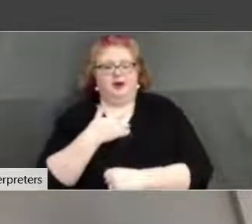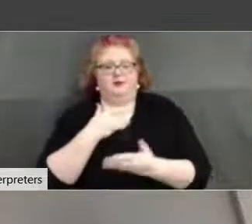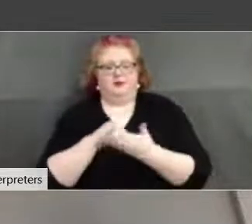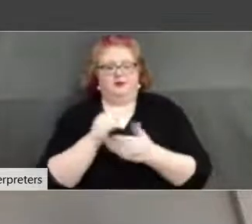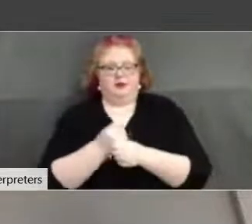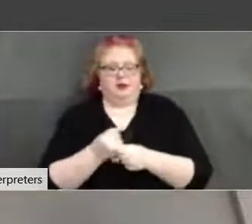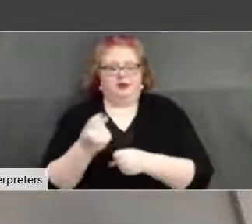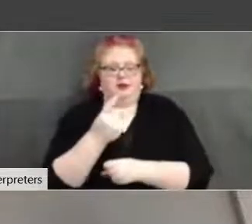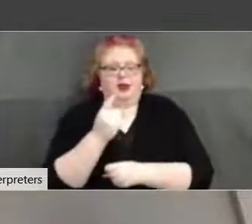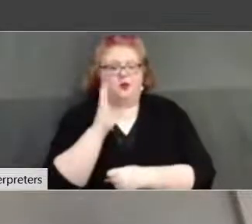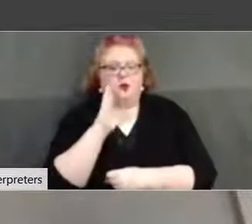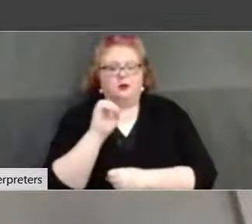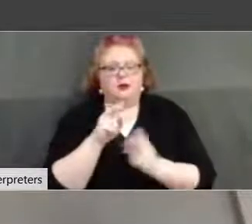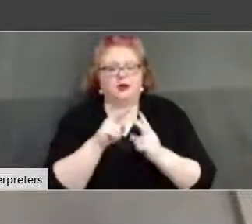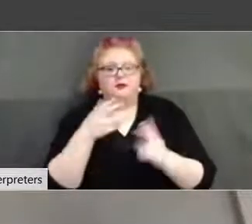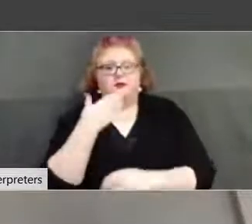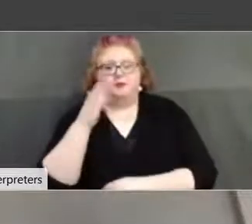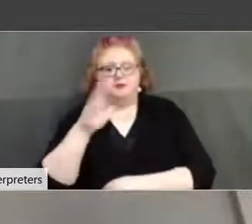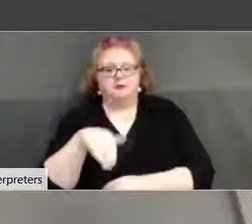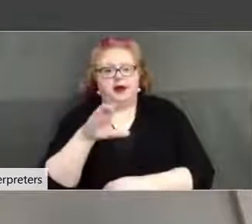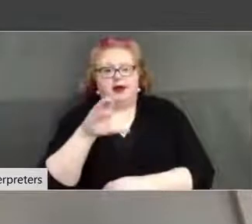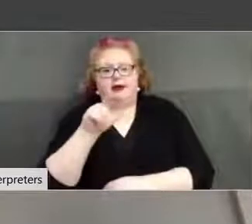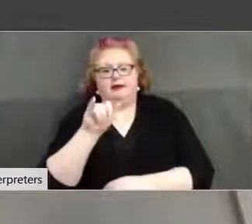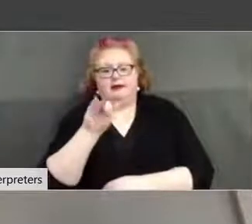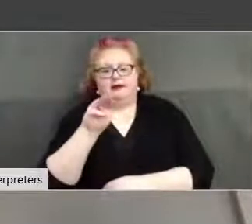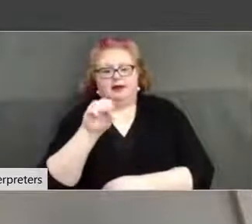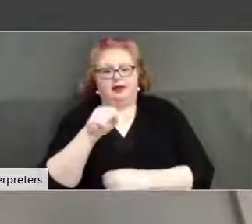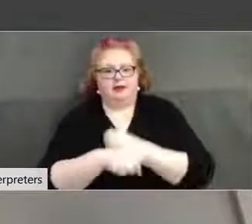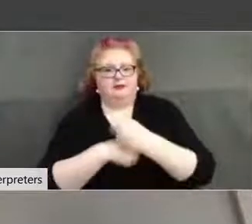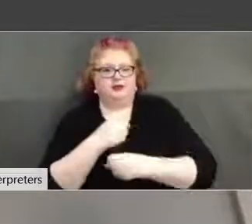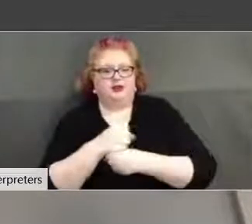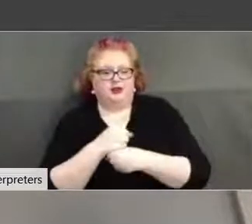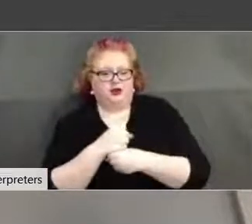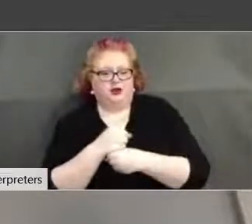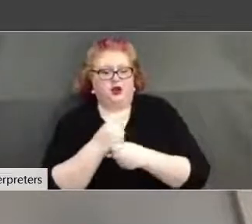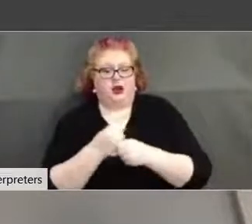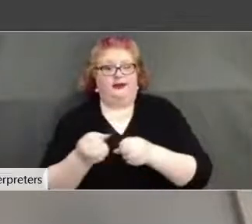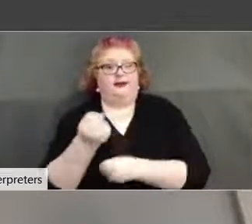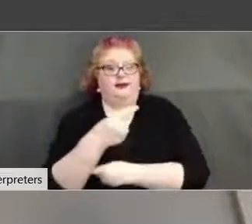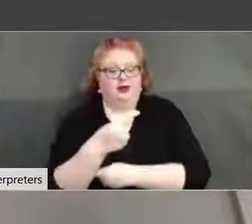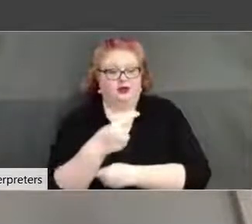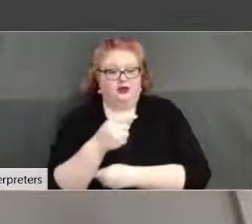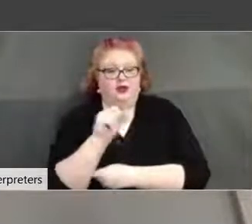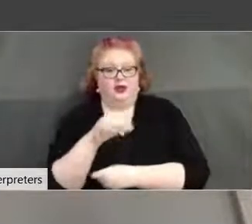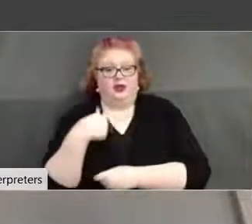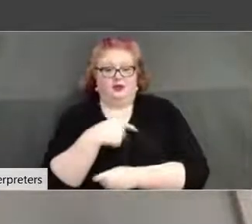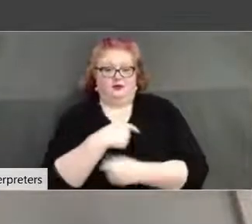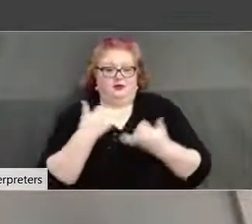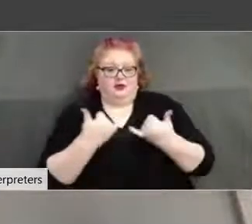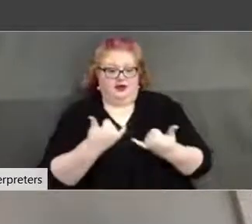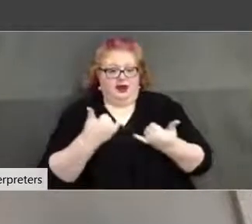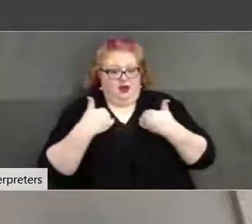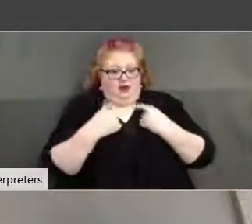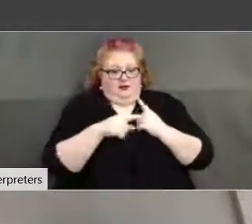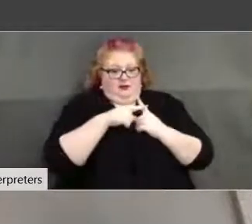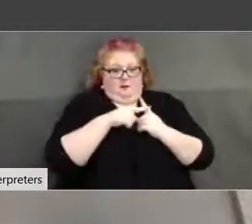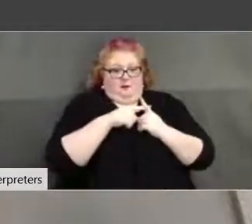year. And I think the question is, if we have bird in hand, we stick with